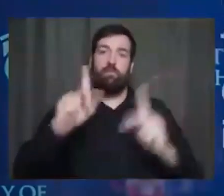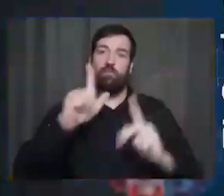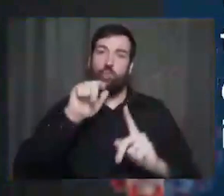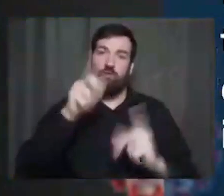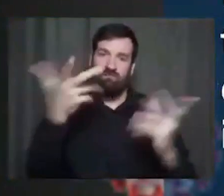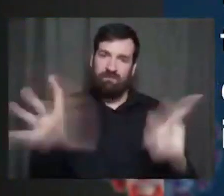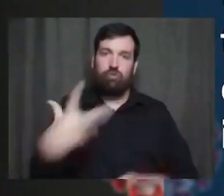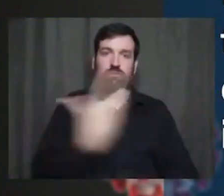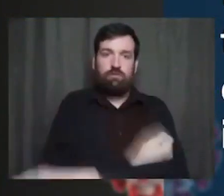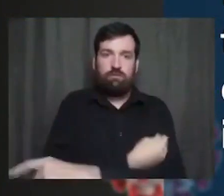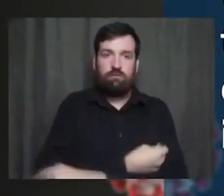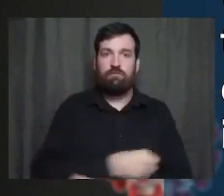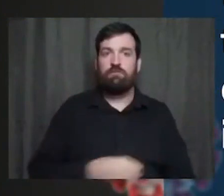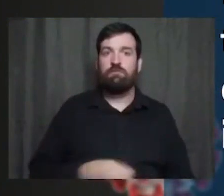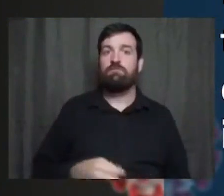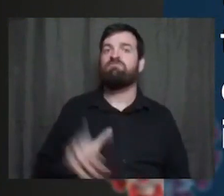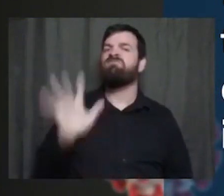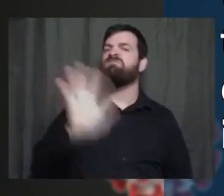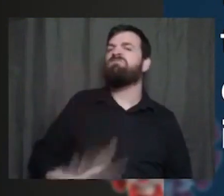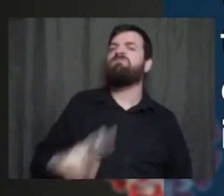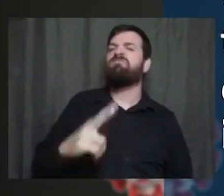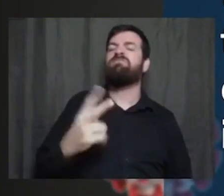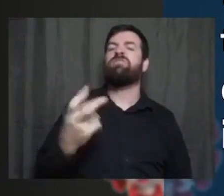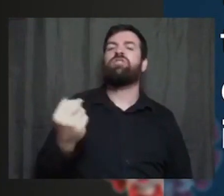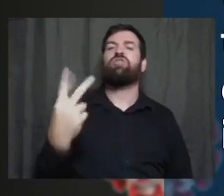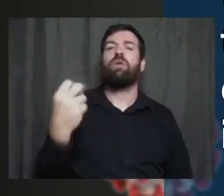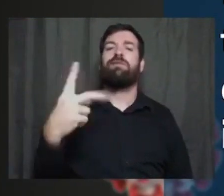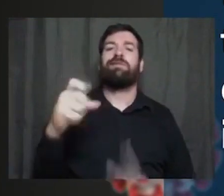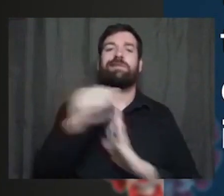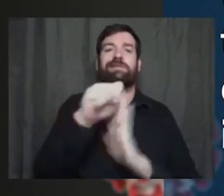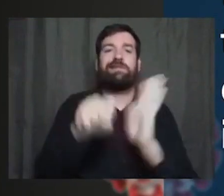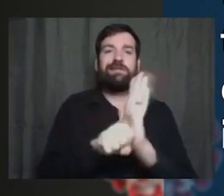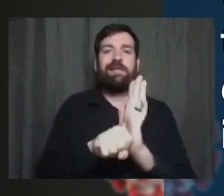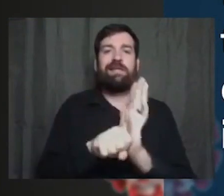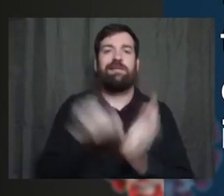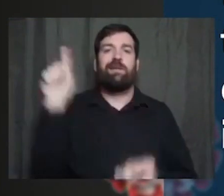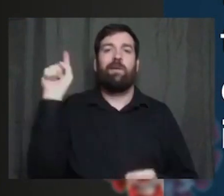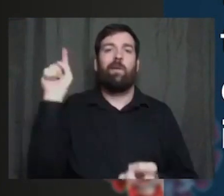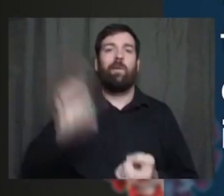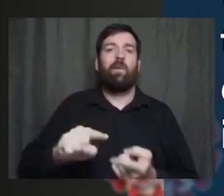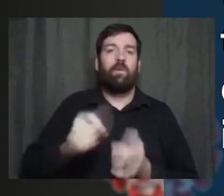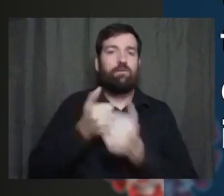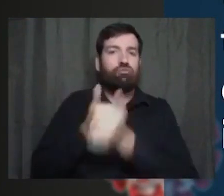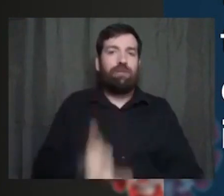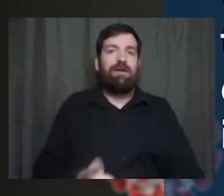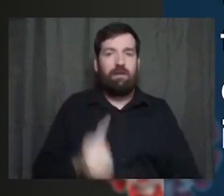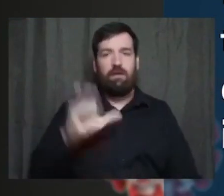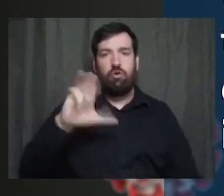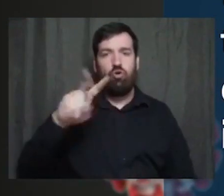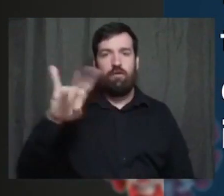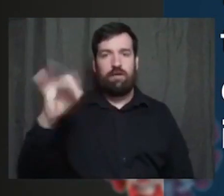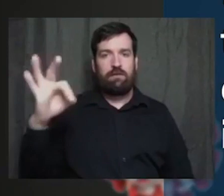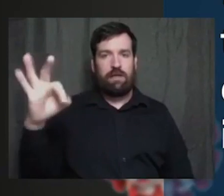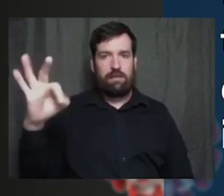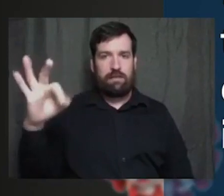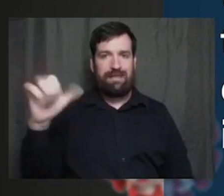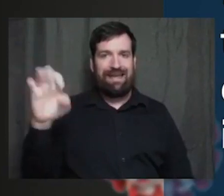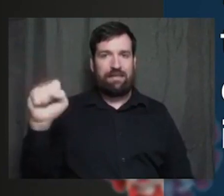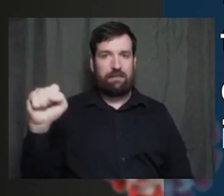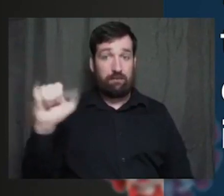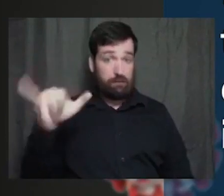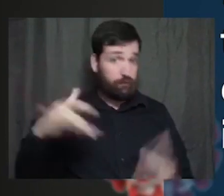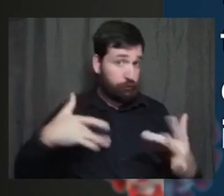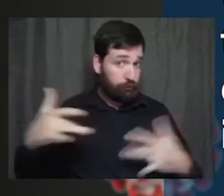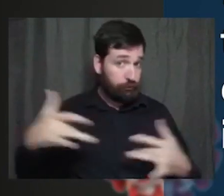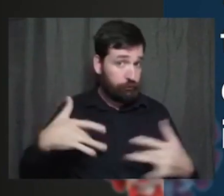About 24 states have decided to scale back their daily tracking of COVID-19 cases. Does that worry you? What is the downside of